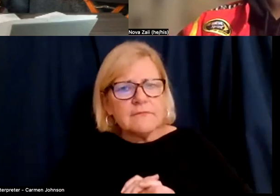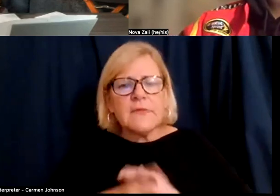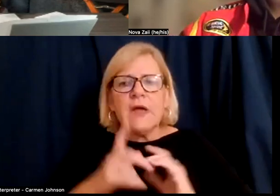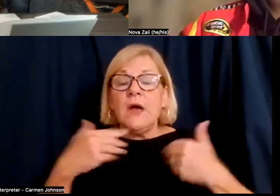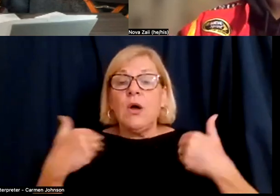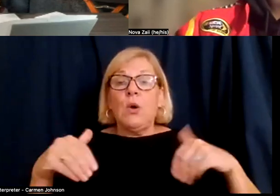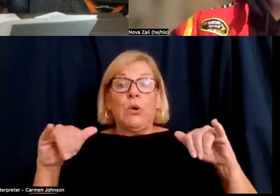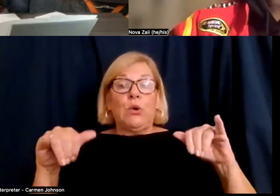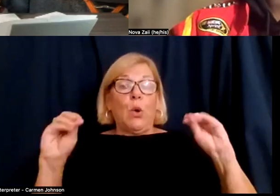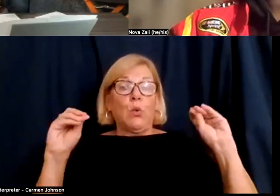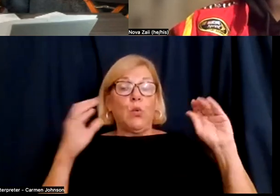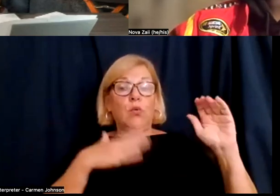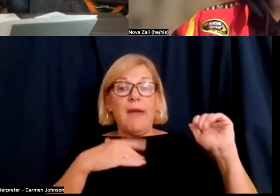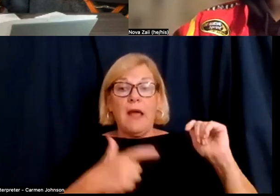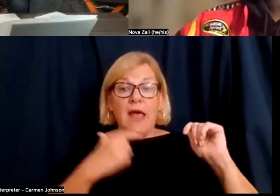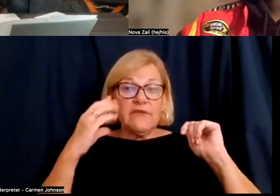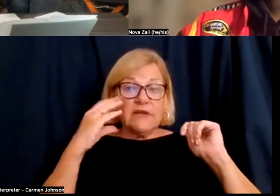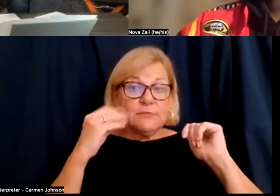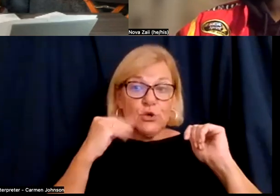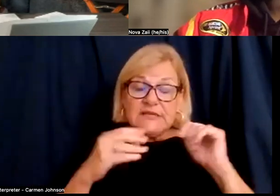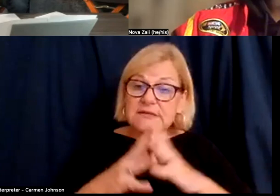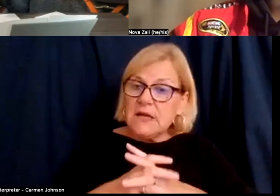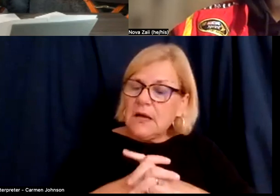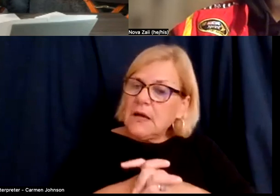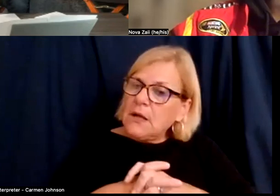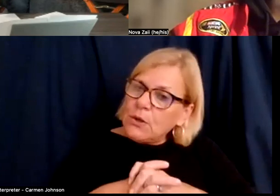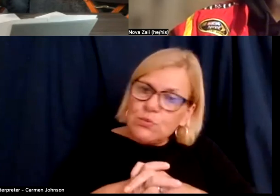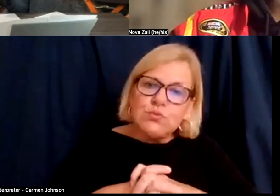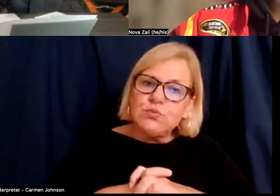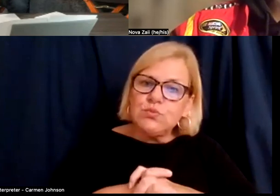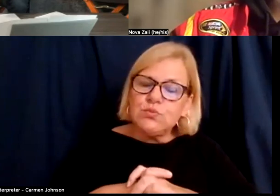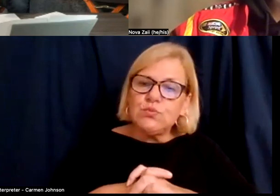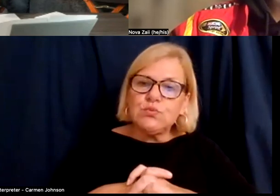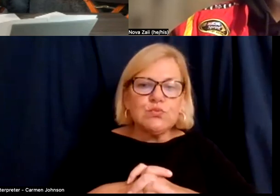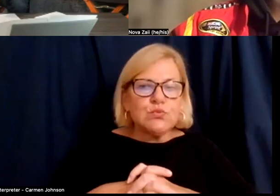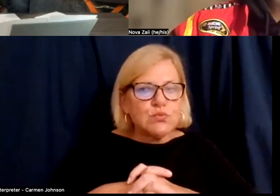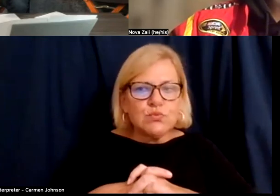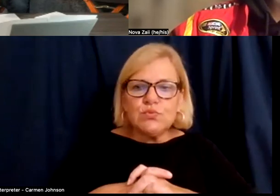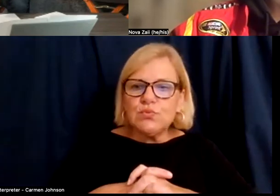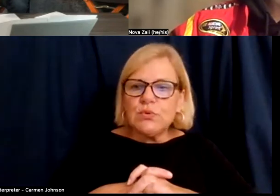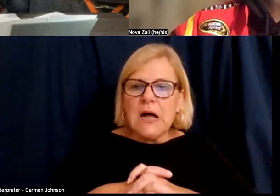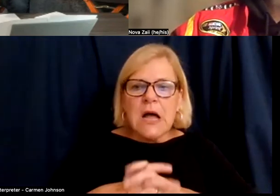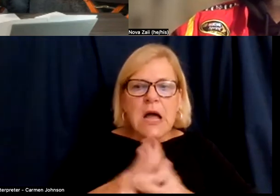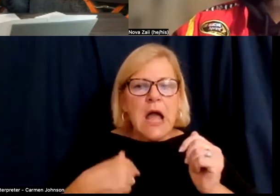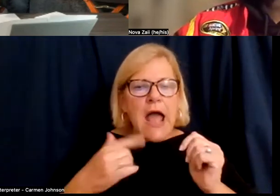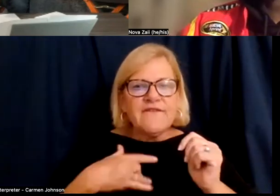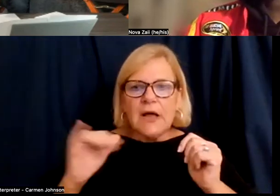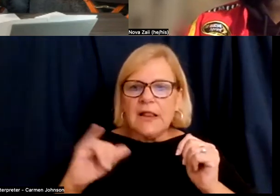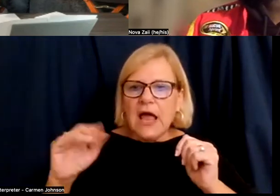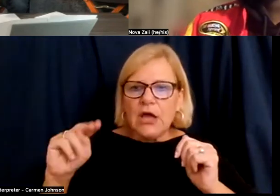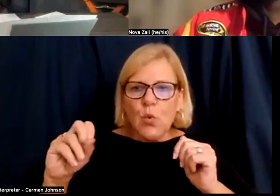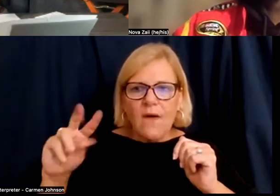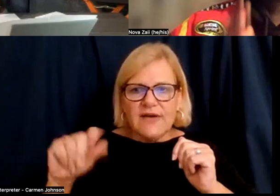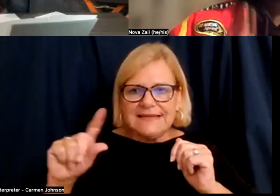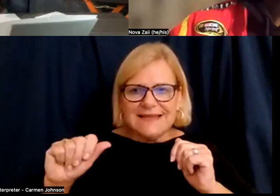Yo, my life experiences, you know, I I feel like with Zaii, my